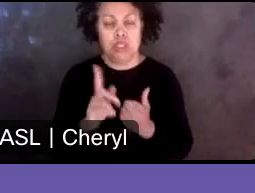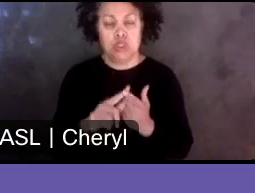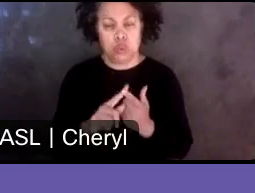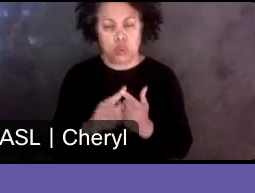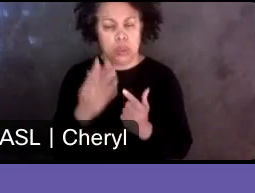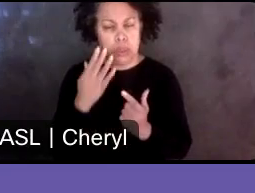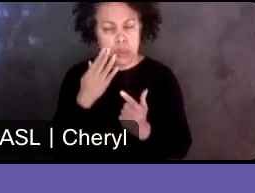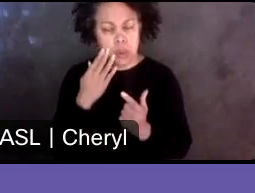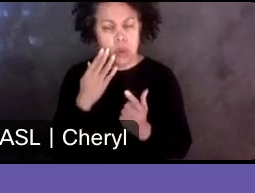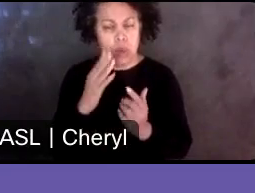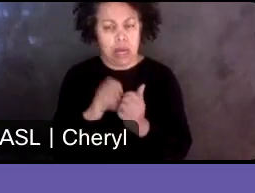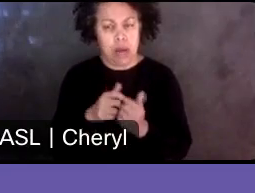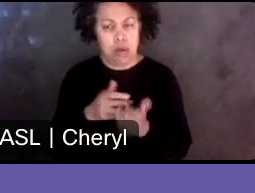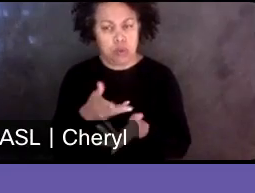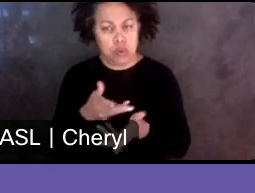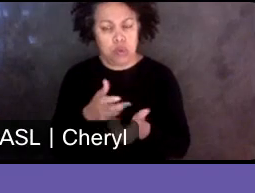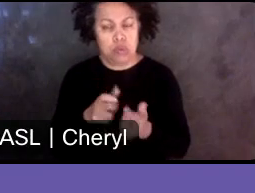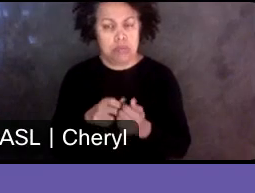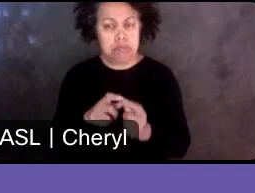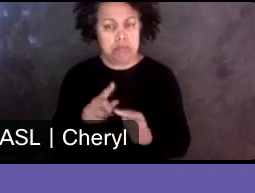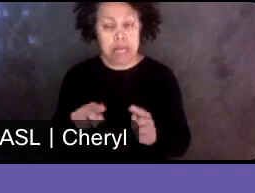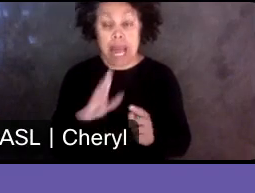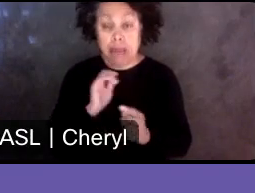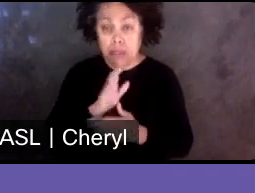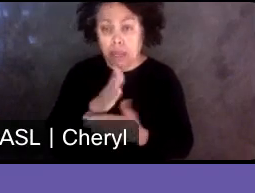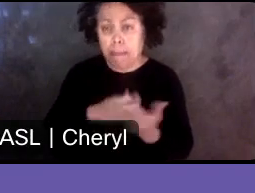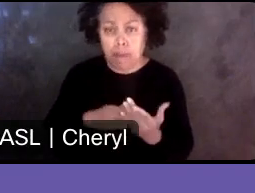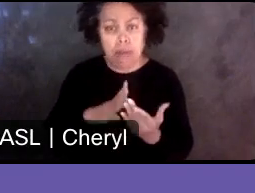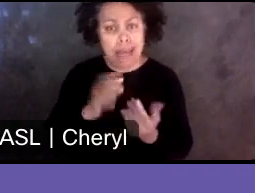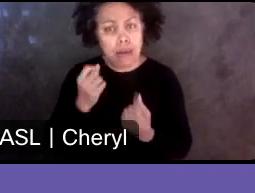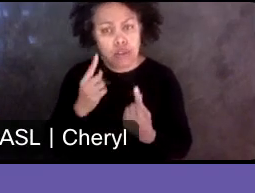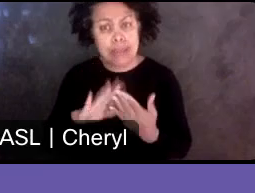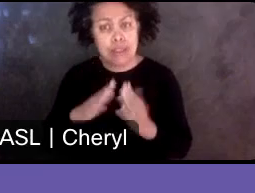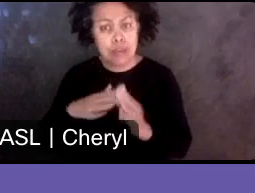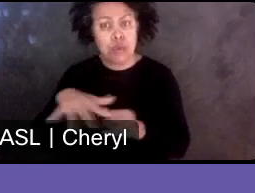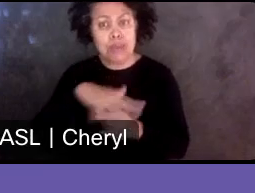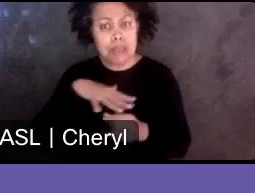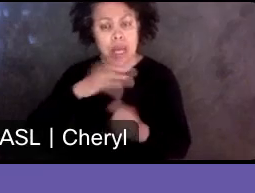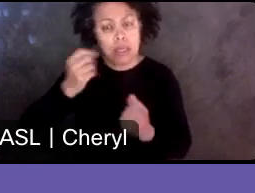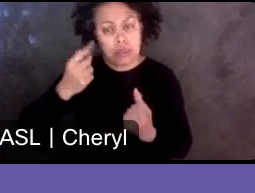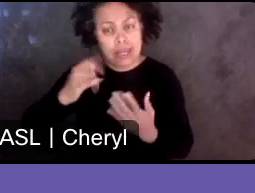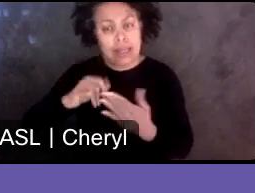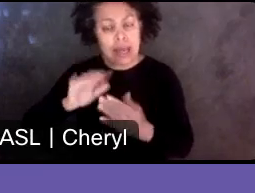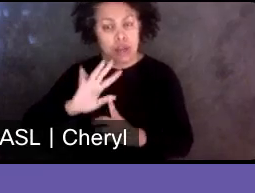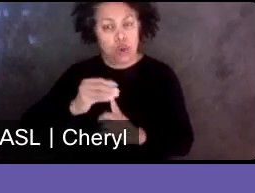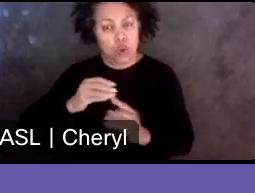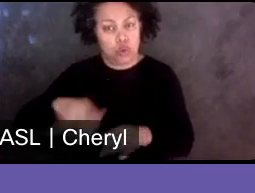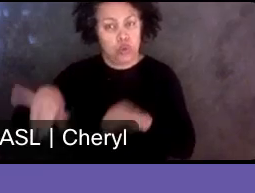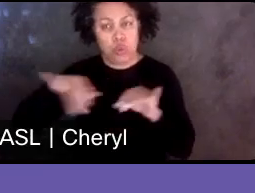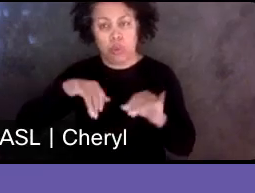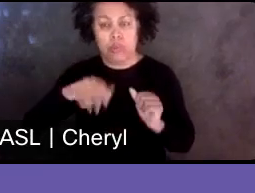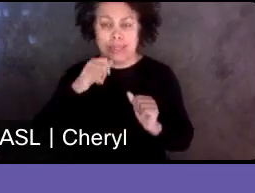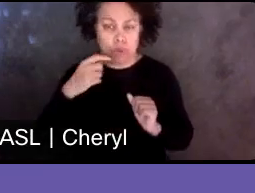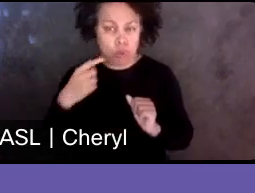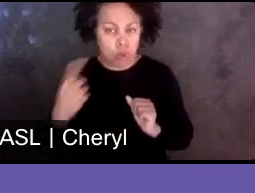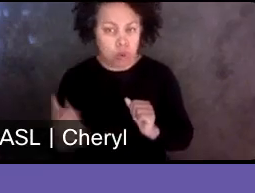cultural humility, understand their community, understand that cultural norms don't always translate